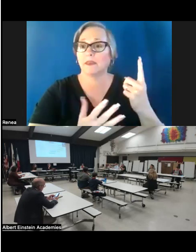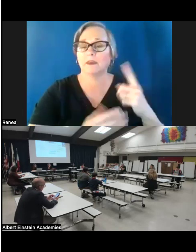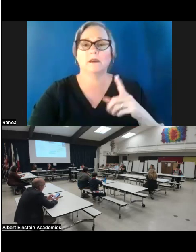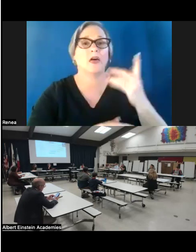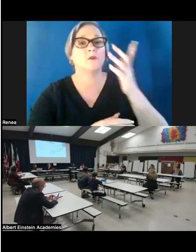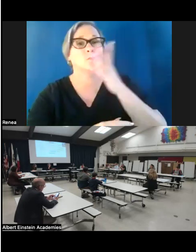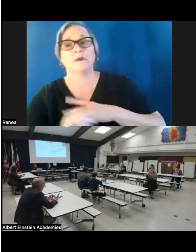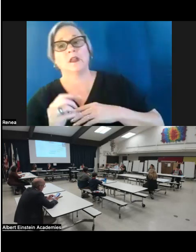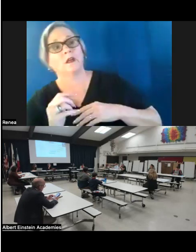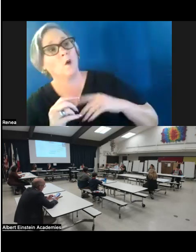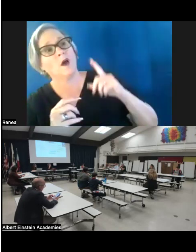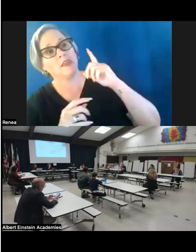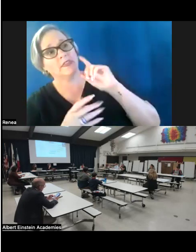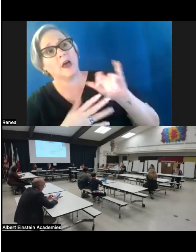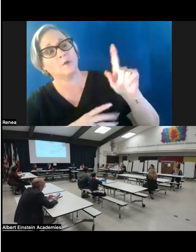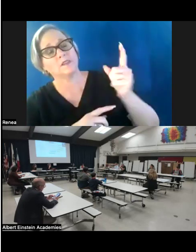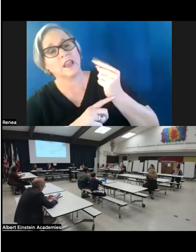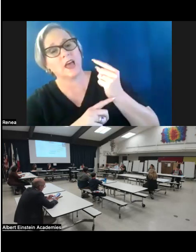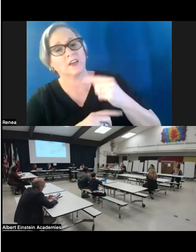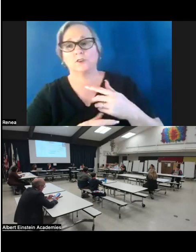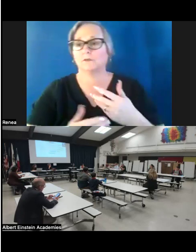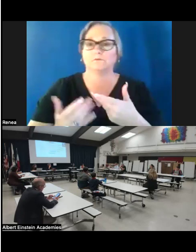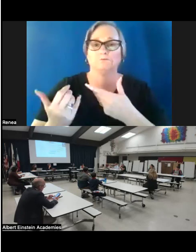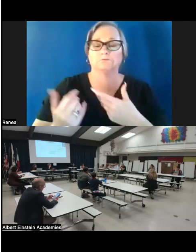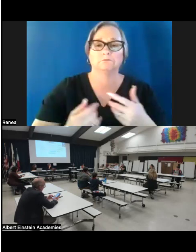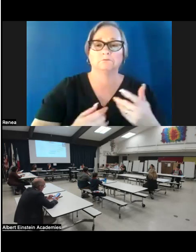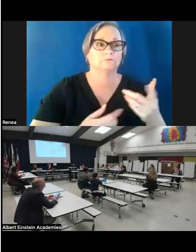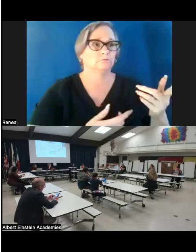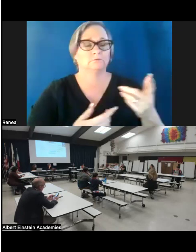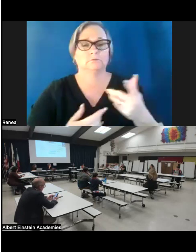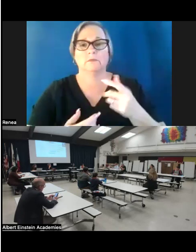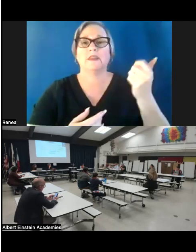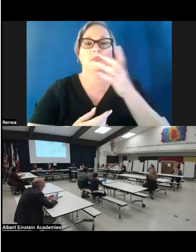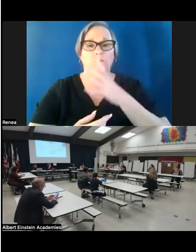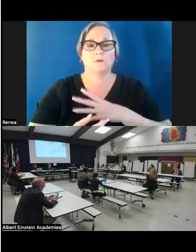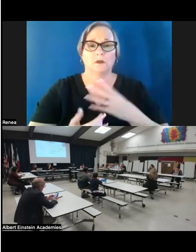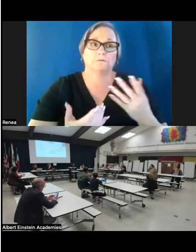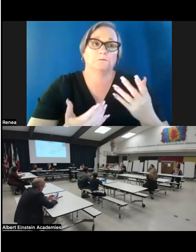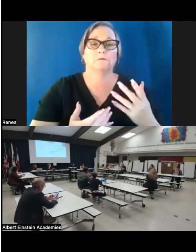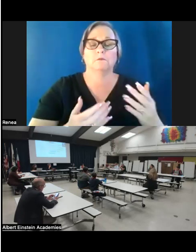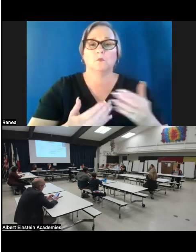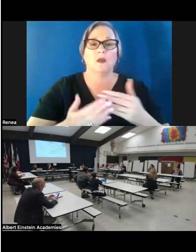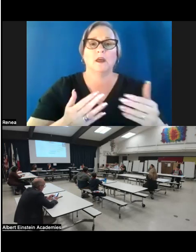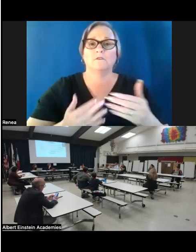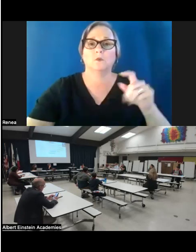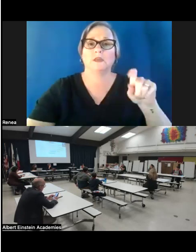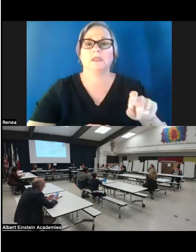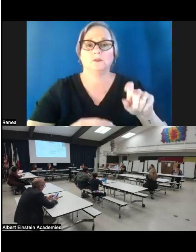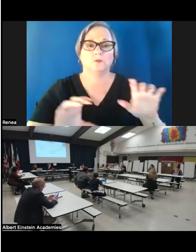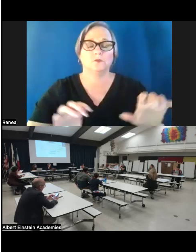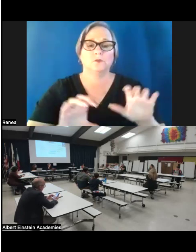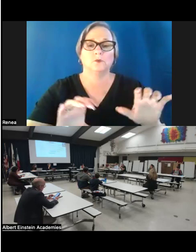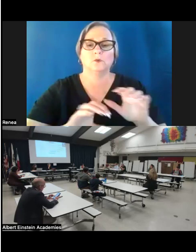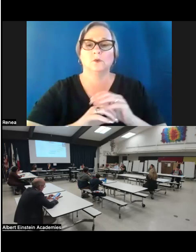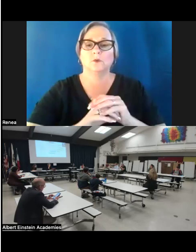Well, for whatever we need to be at. So they'll need to request with the